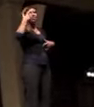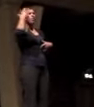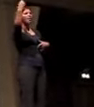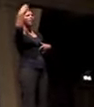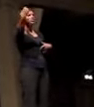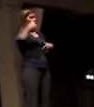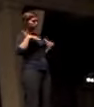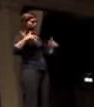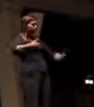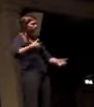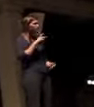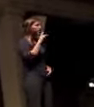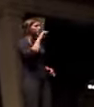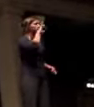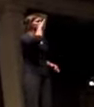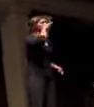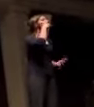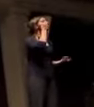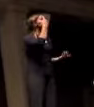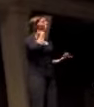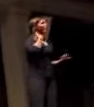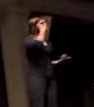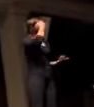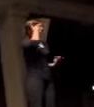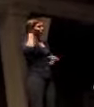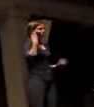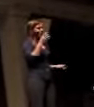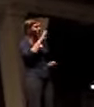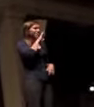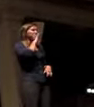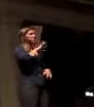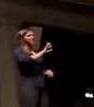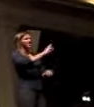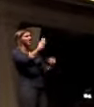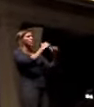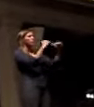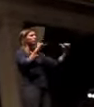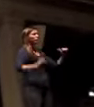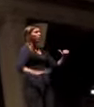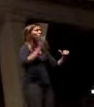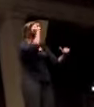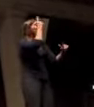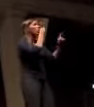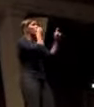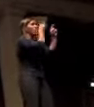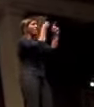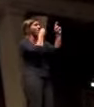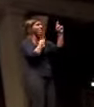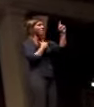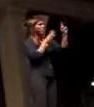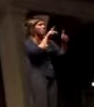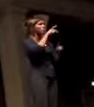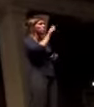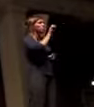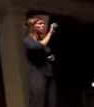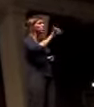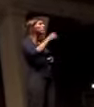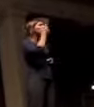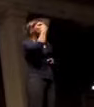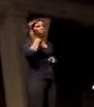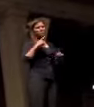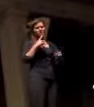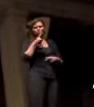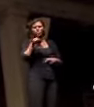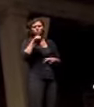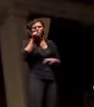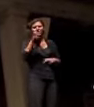didn't know I was fat until about 7th grade. See, I was in the puberty, and fat jokes rolled in unison, and I couldn't handle it. Travis, you don't need any more food. Talk to me